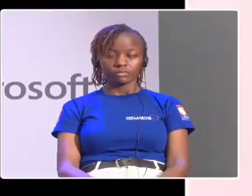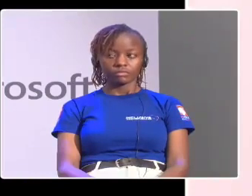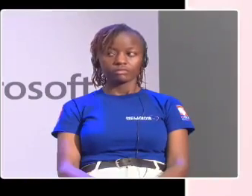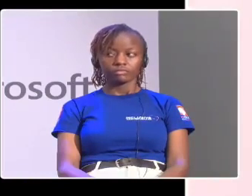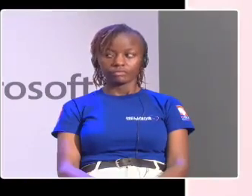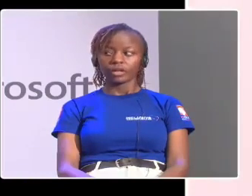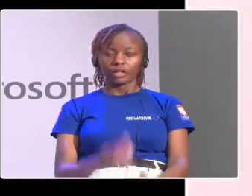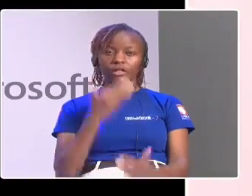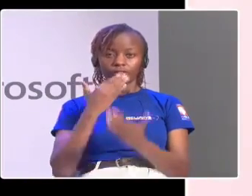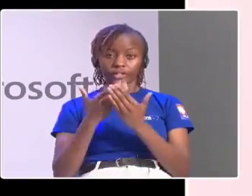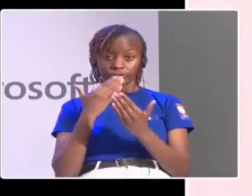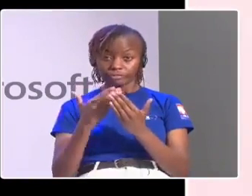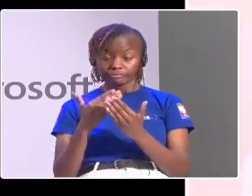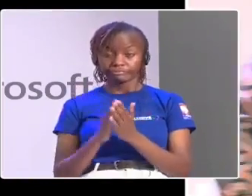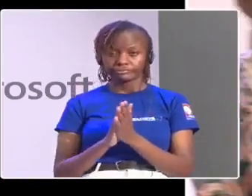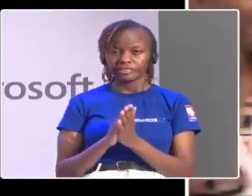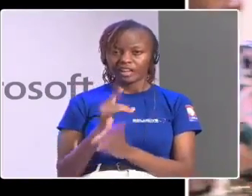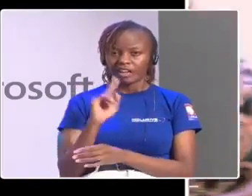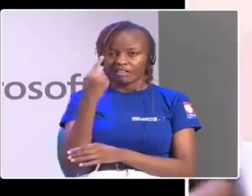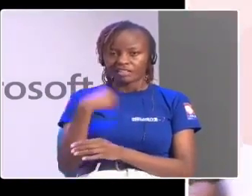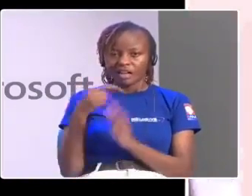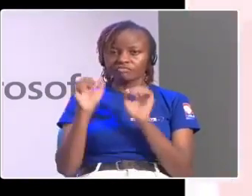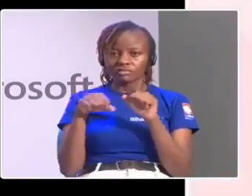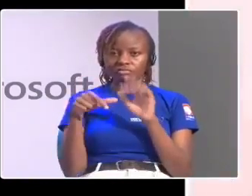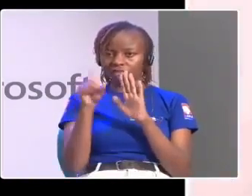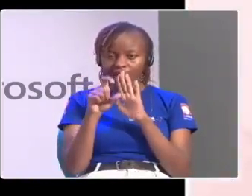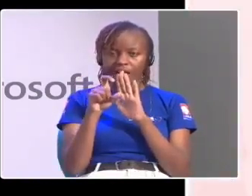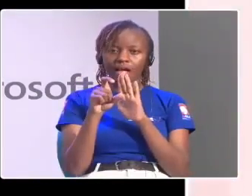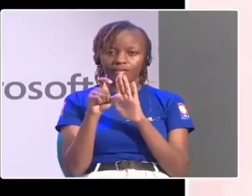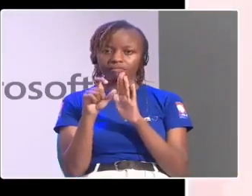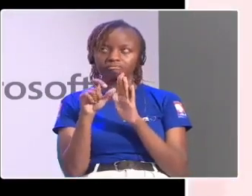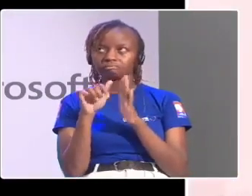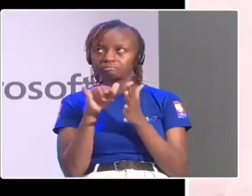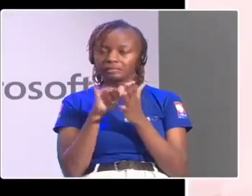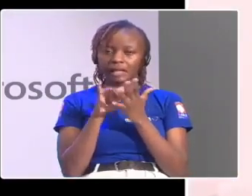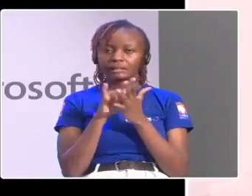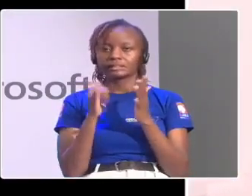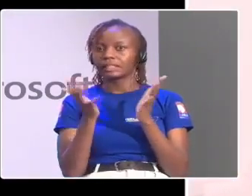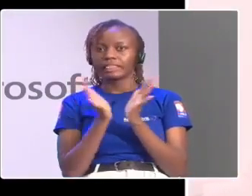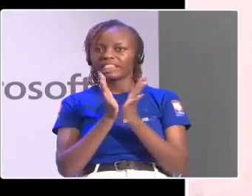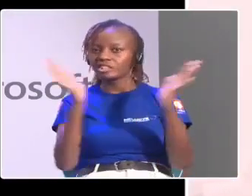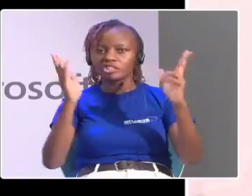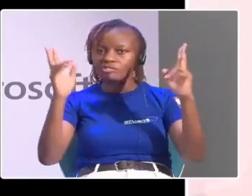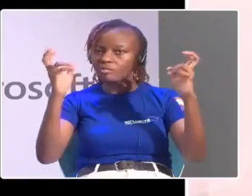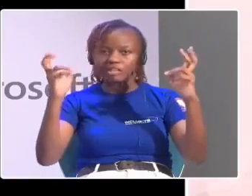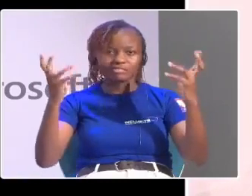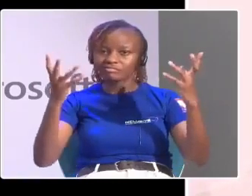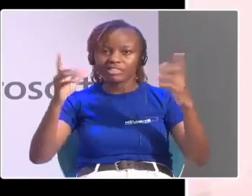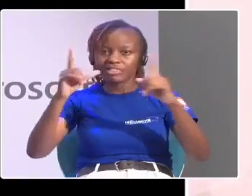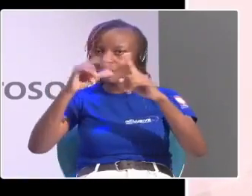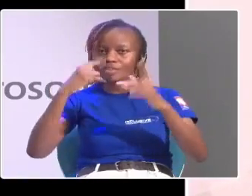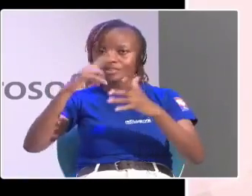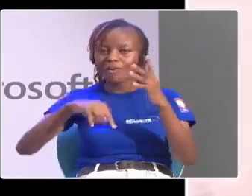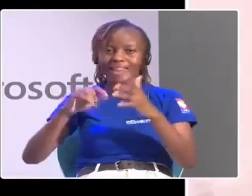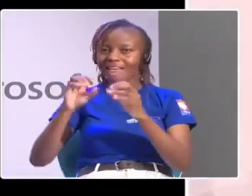Okay, thank you. Let me actually add, you like the general mantra of nothing about